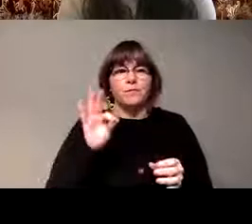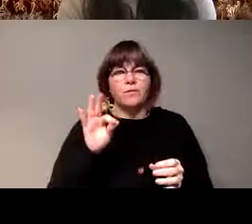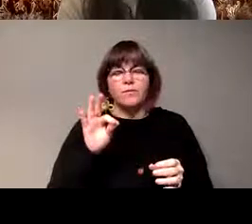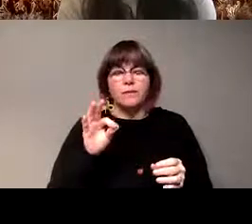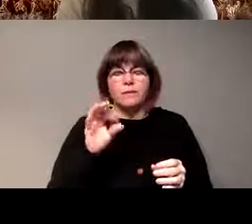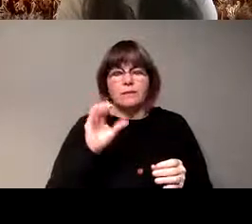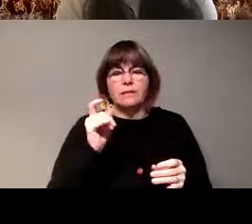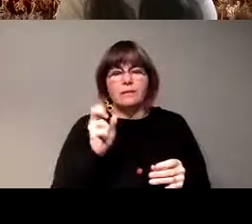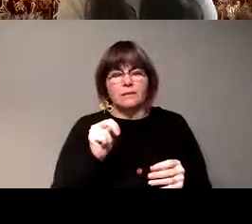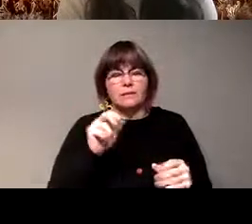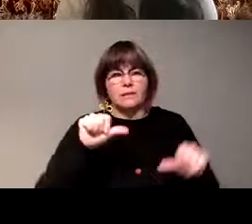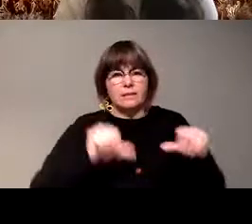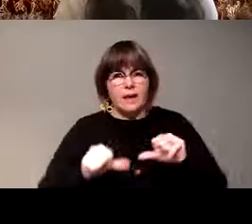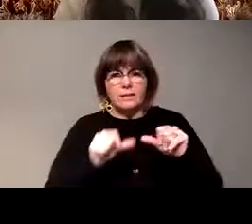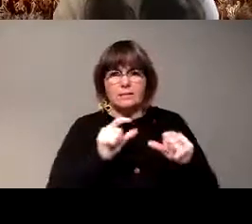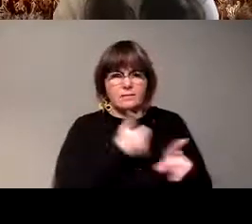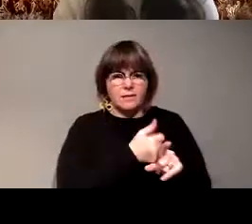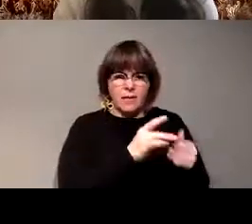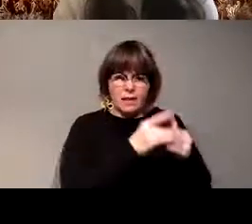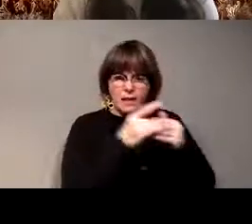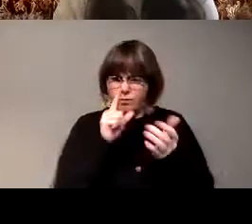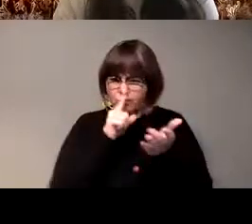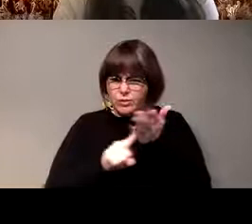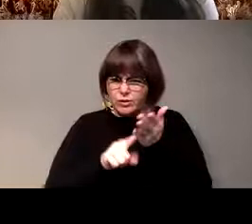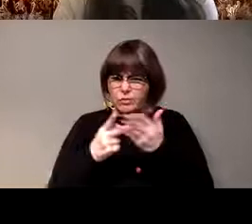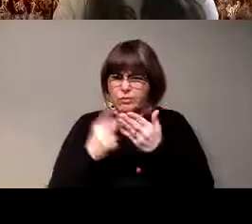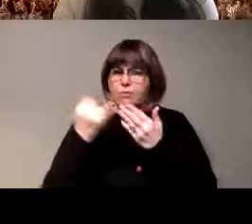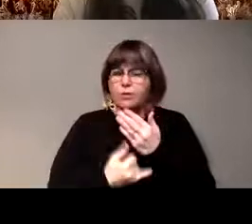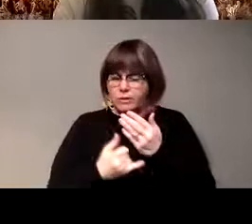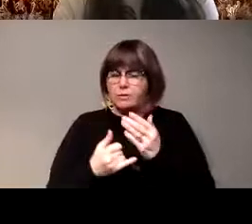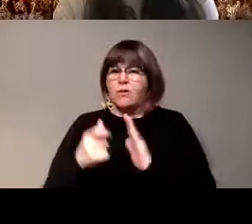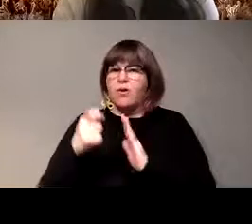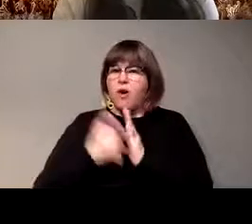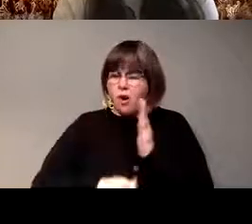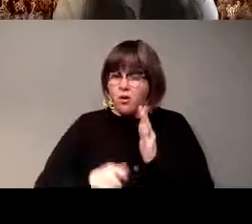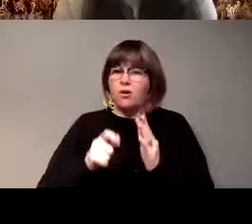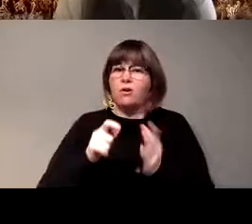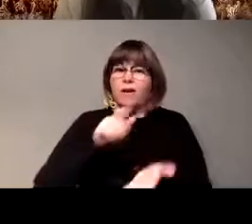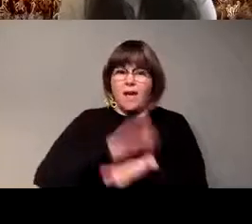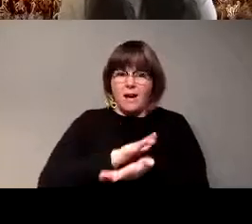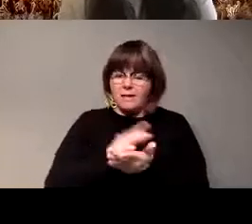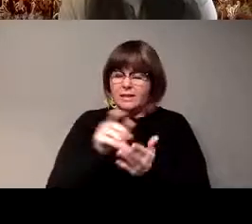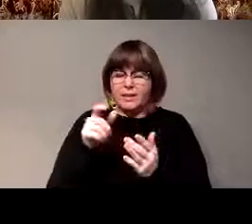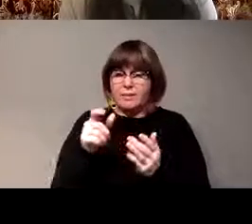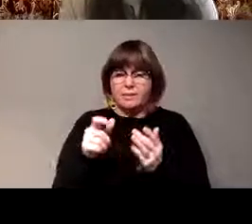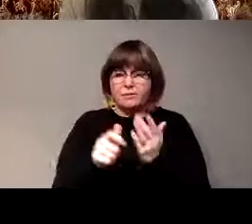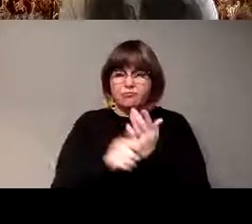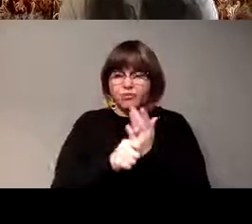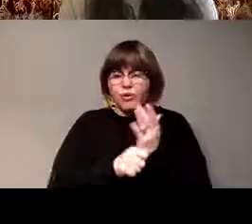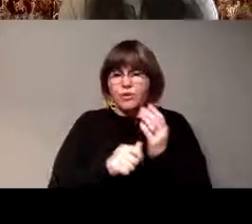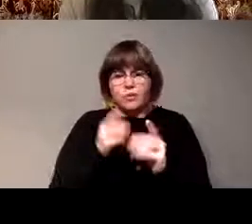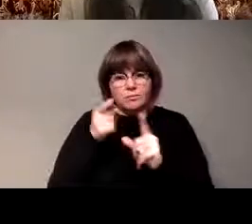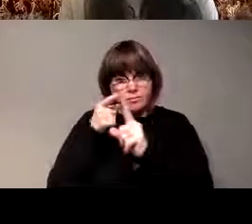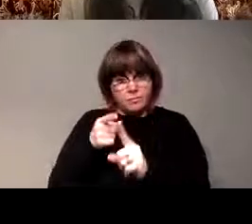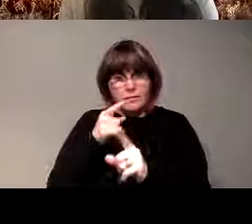citizen scientists that led to a research project and an article in an academic journal that is aimed entirely